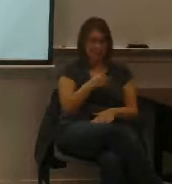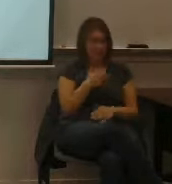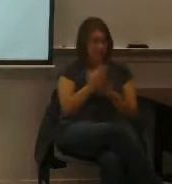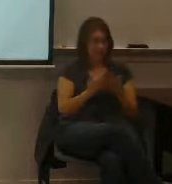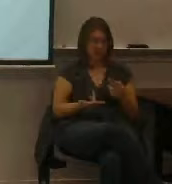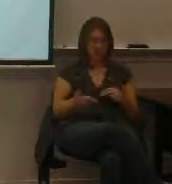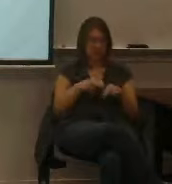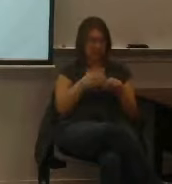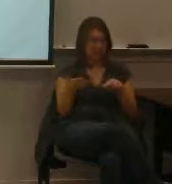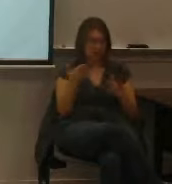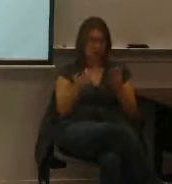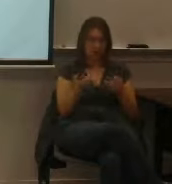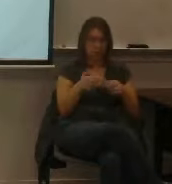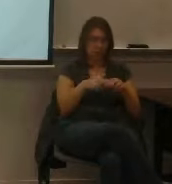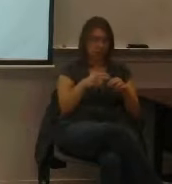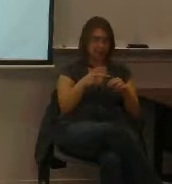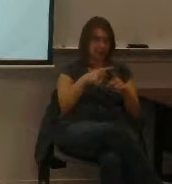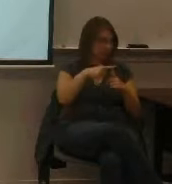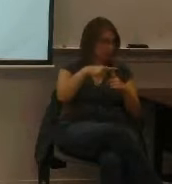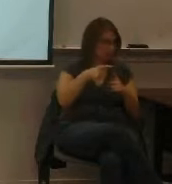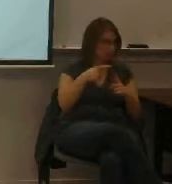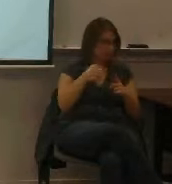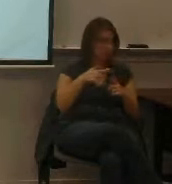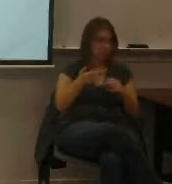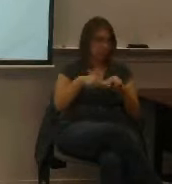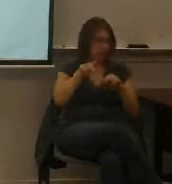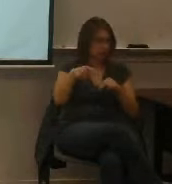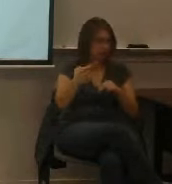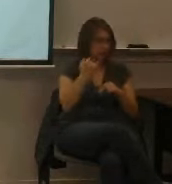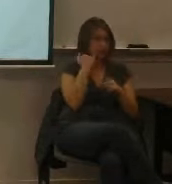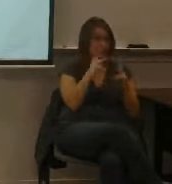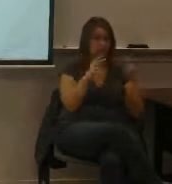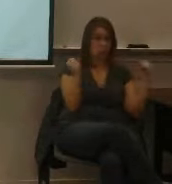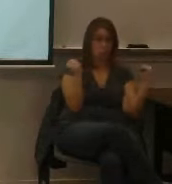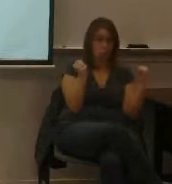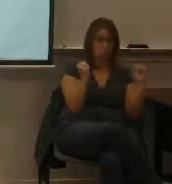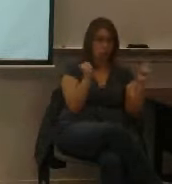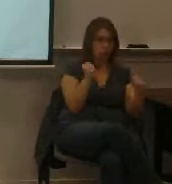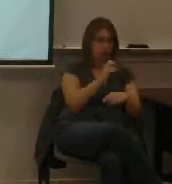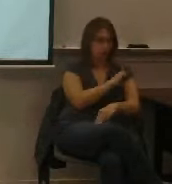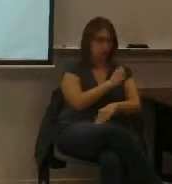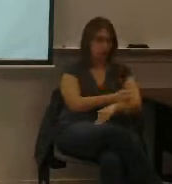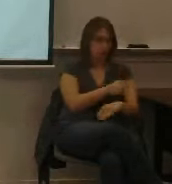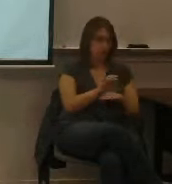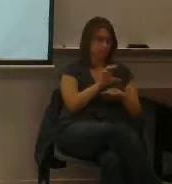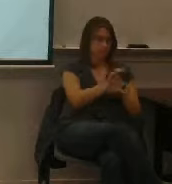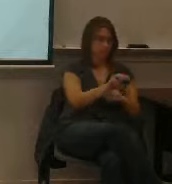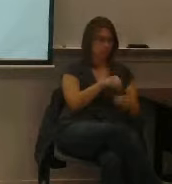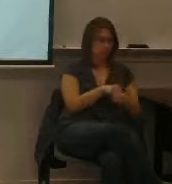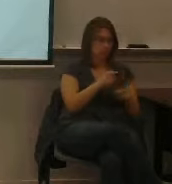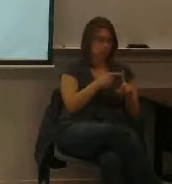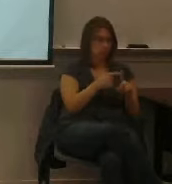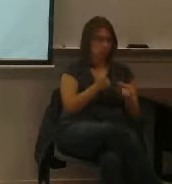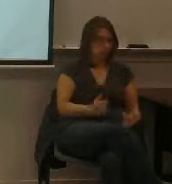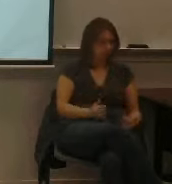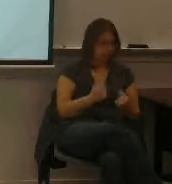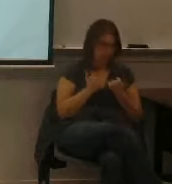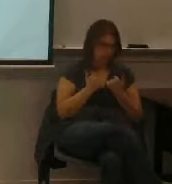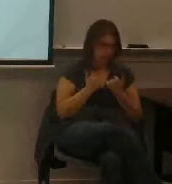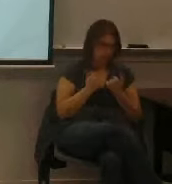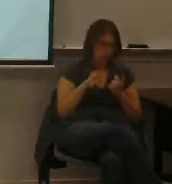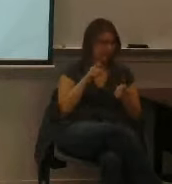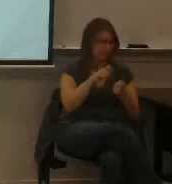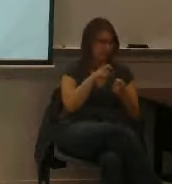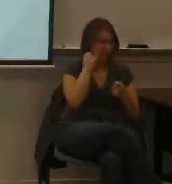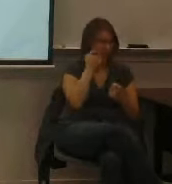We could say that's increasing temperature. And if it's super cold, essentially all your energy goes into just in making it, especially